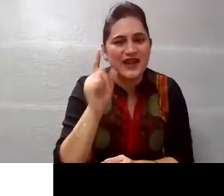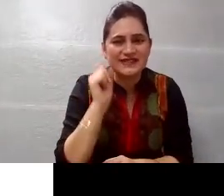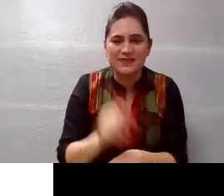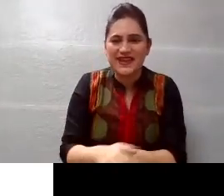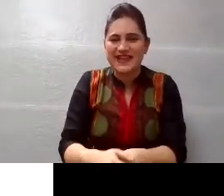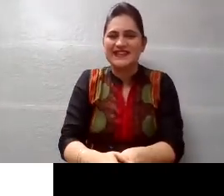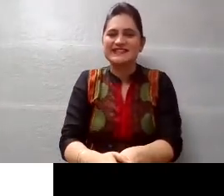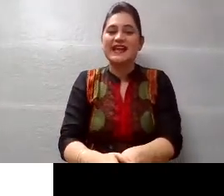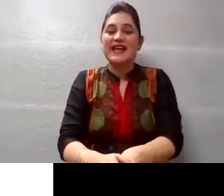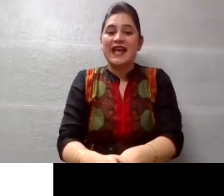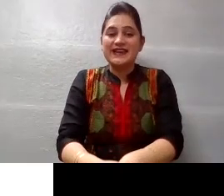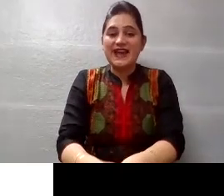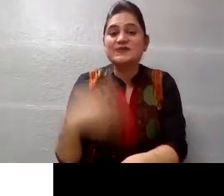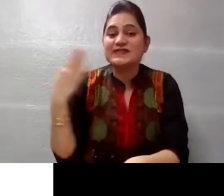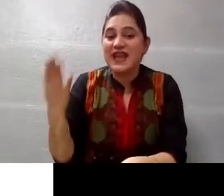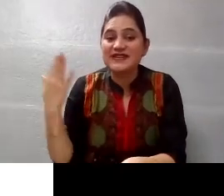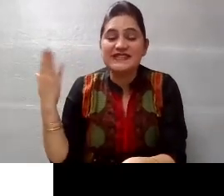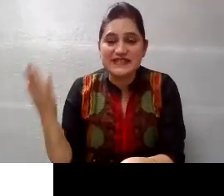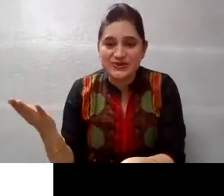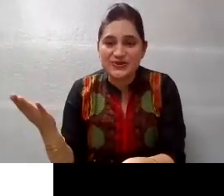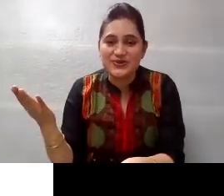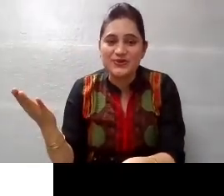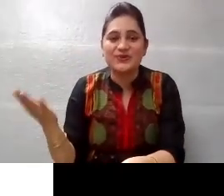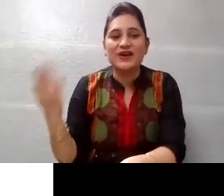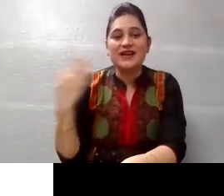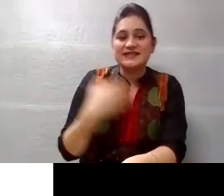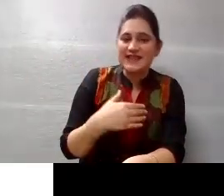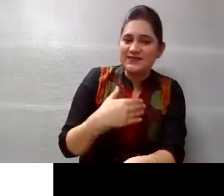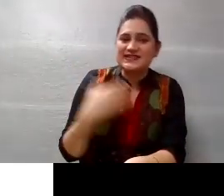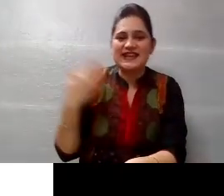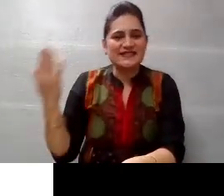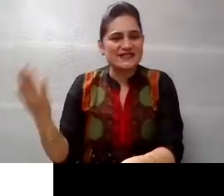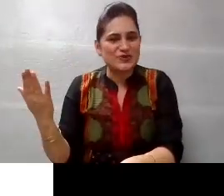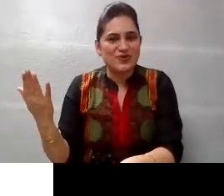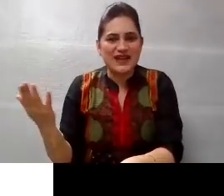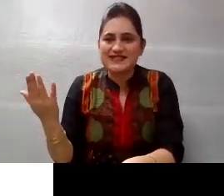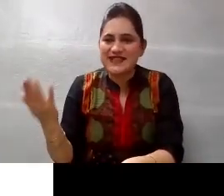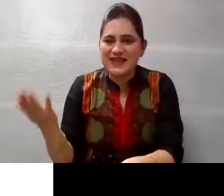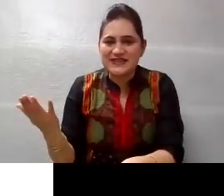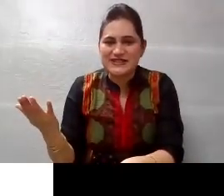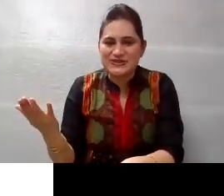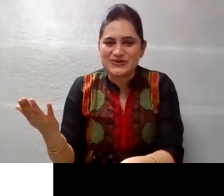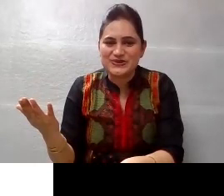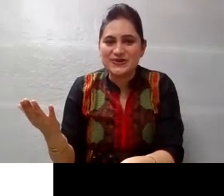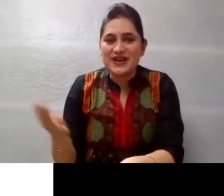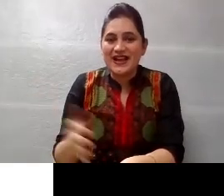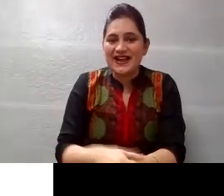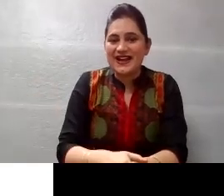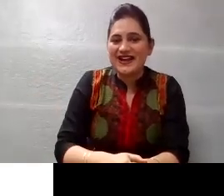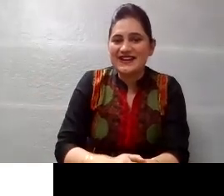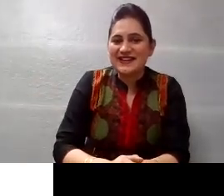under ones place. And now seventy two. Seven tens. Two one's seventy two.